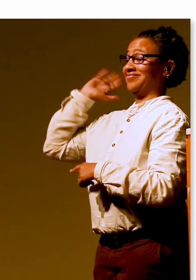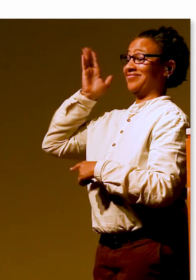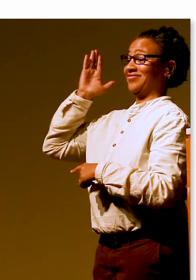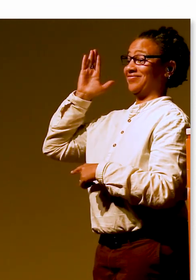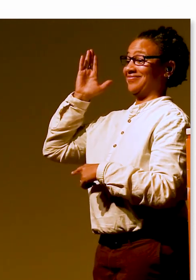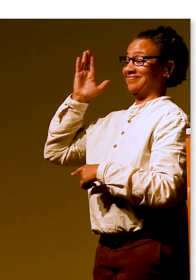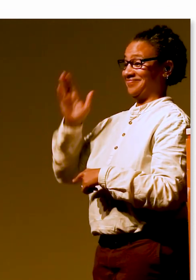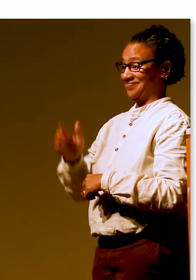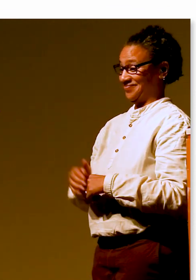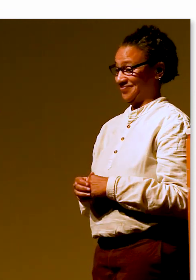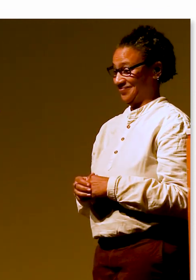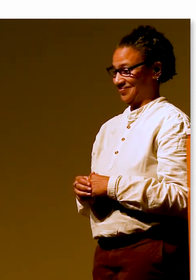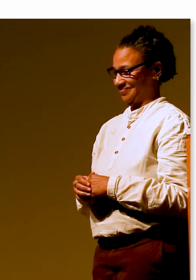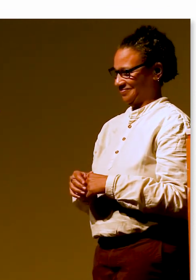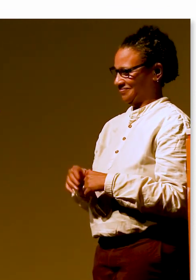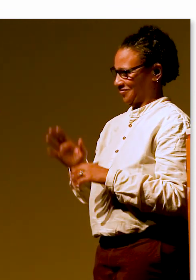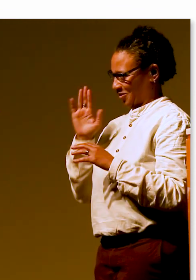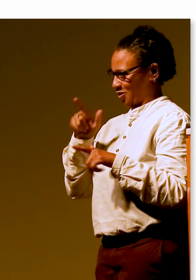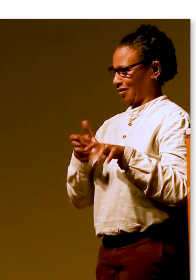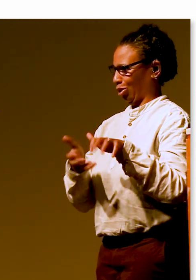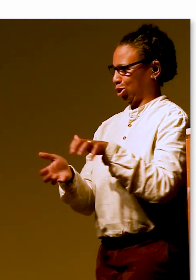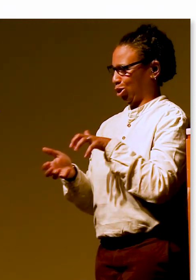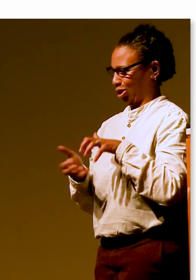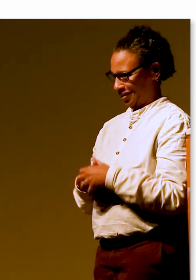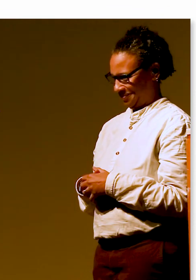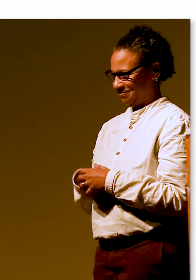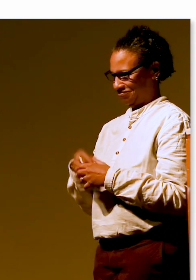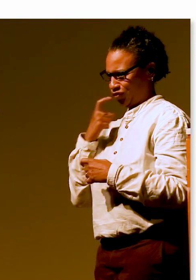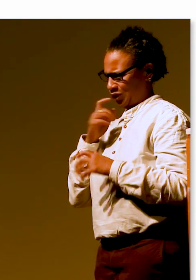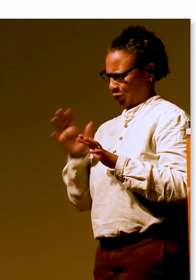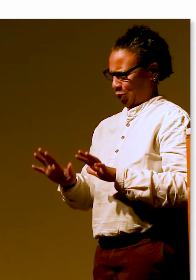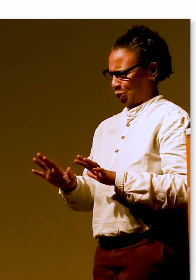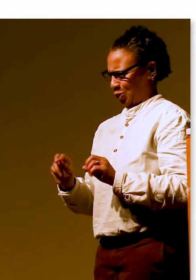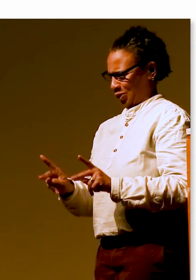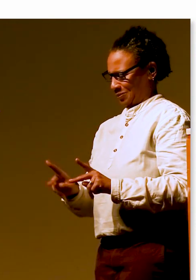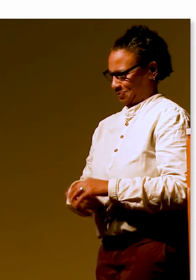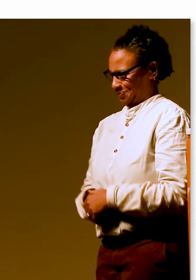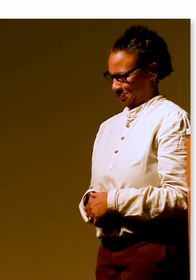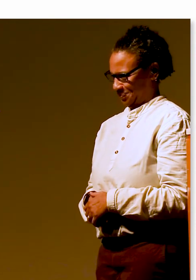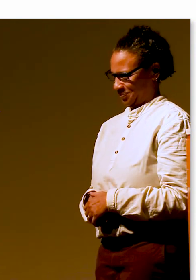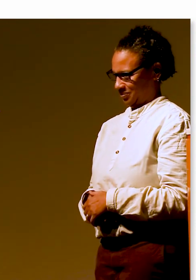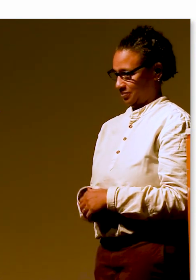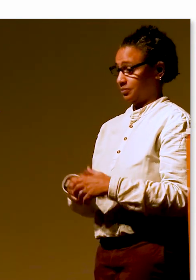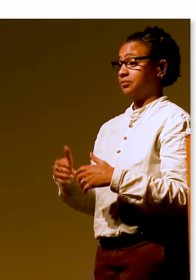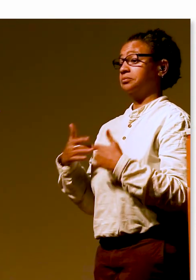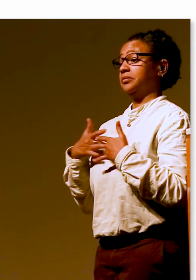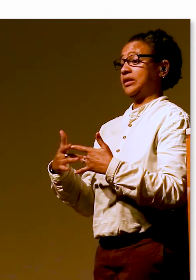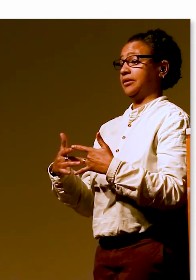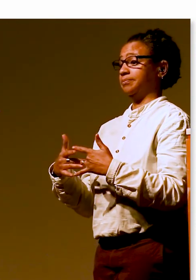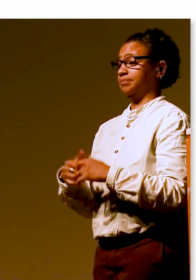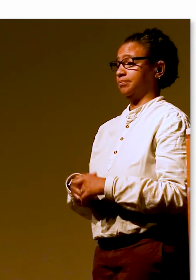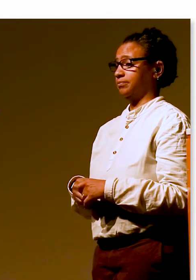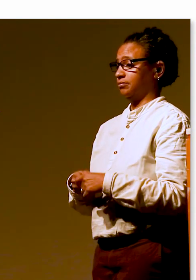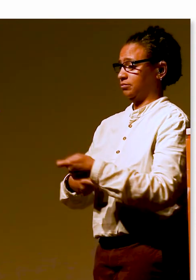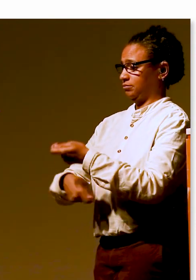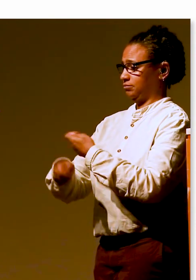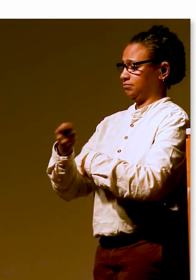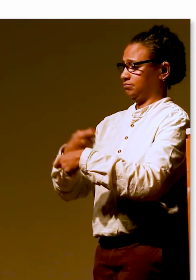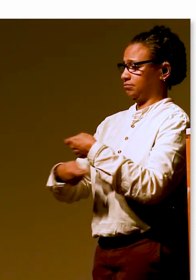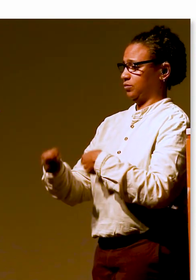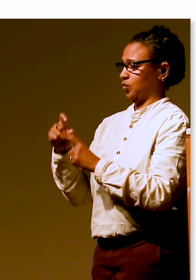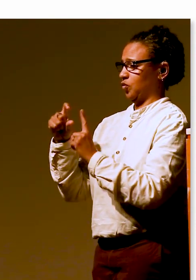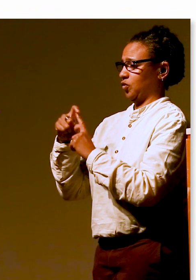which is just like, God, it's so intense. I often interchange images and